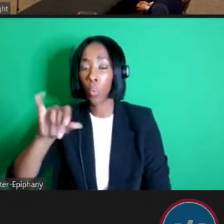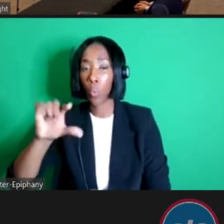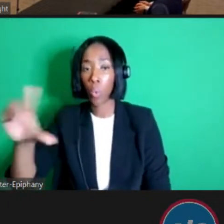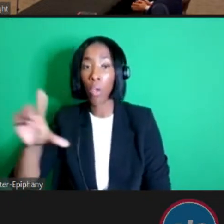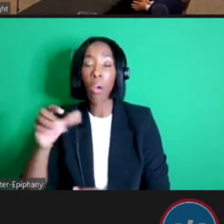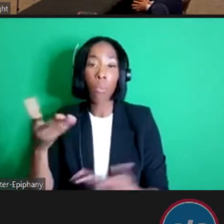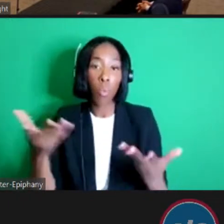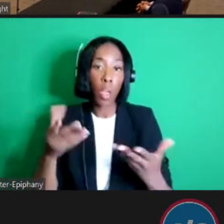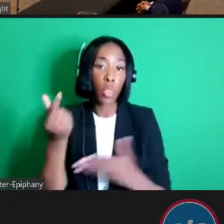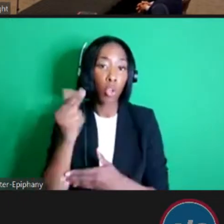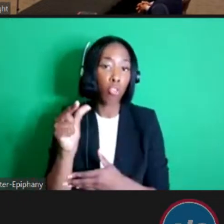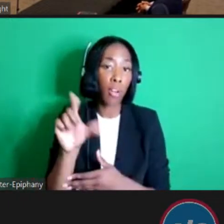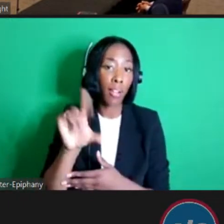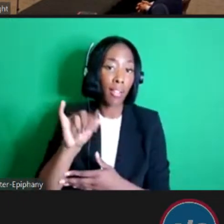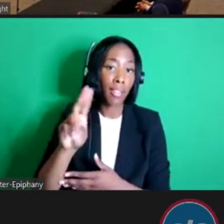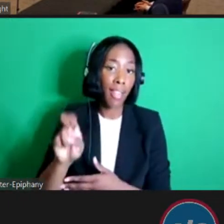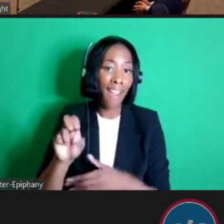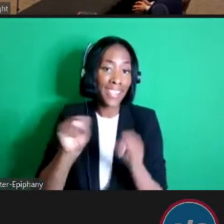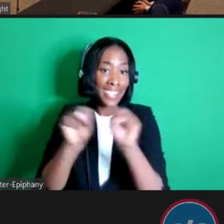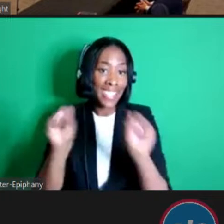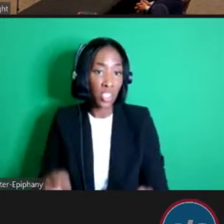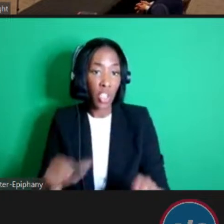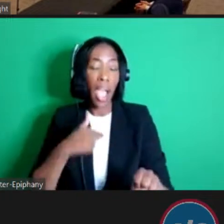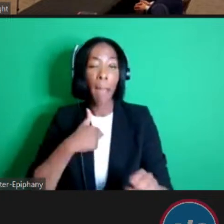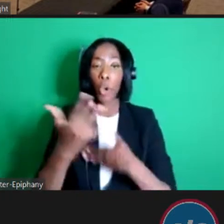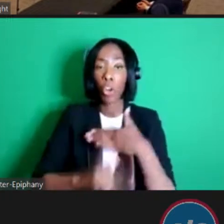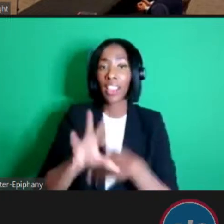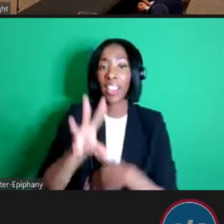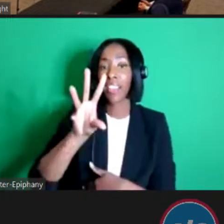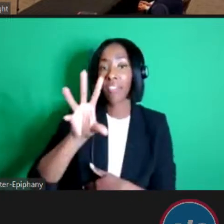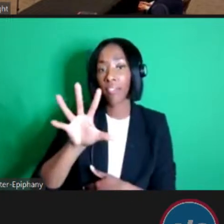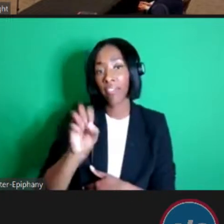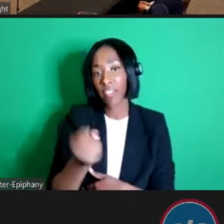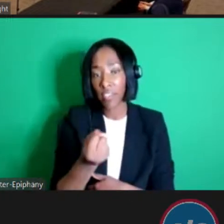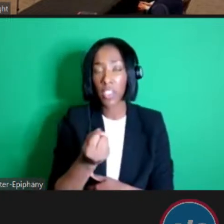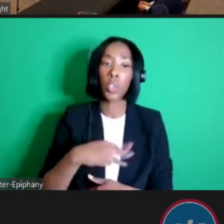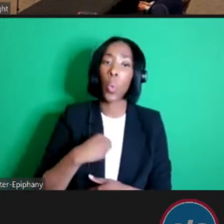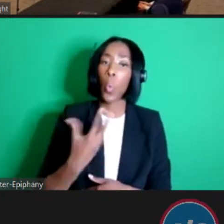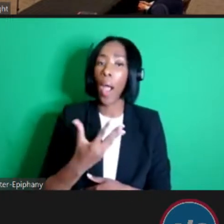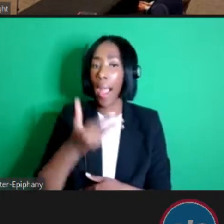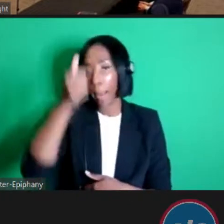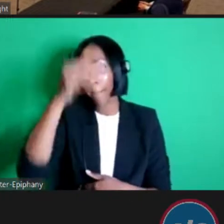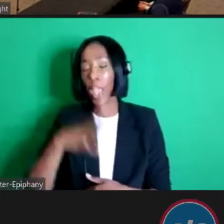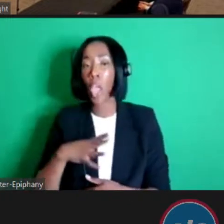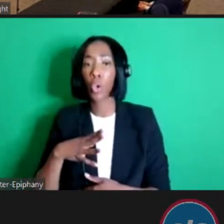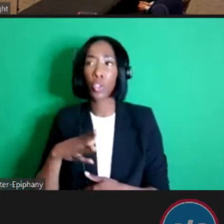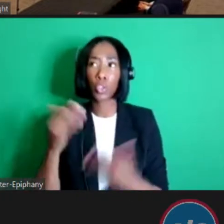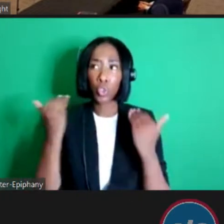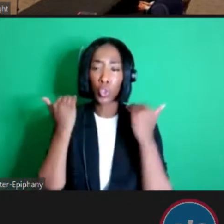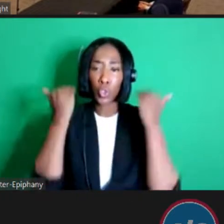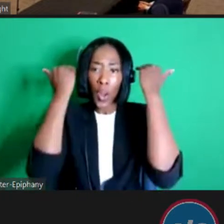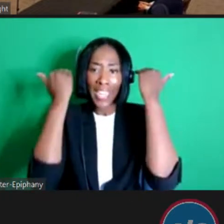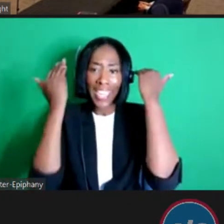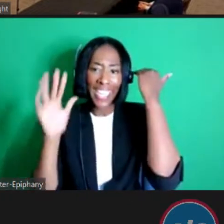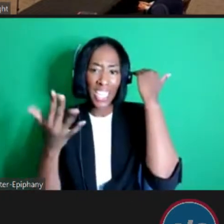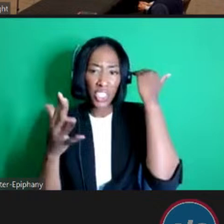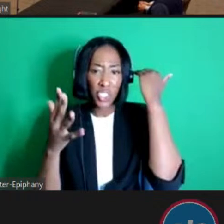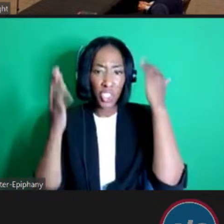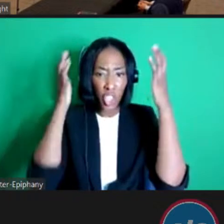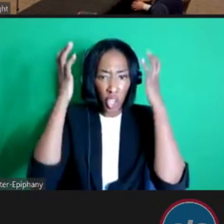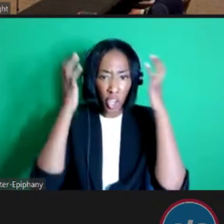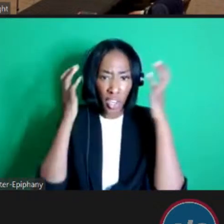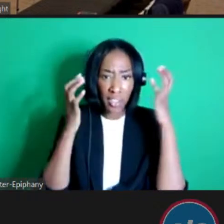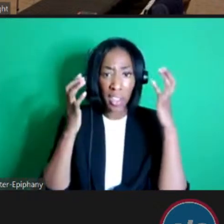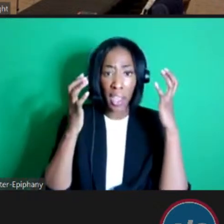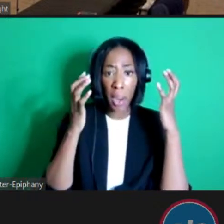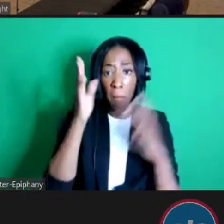Station. I am an early 50s white male with short-ish curly brown and more gray